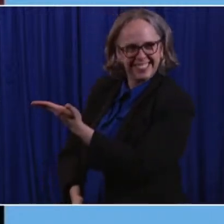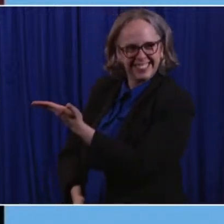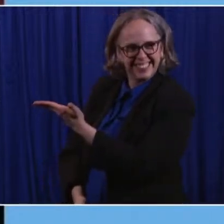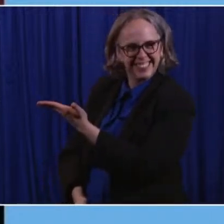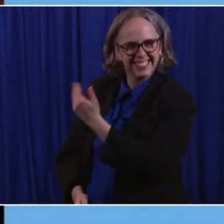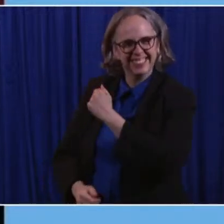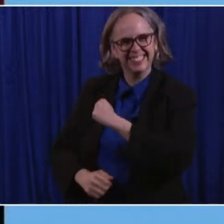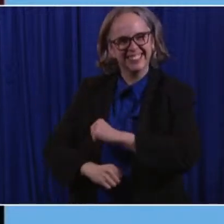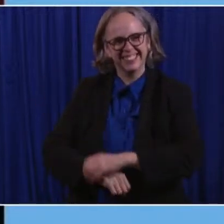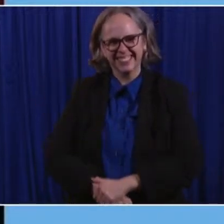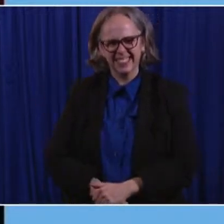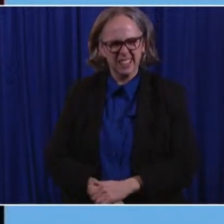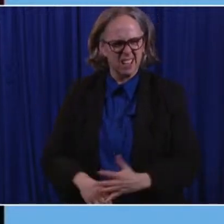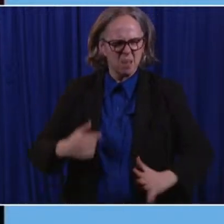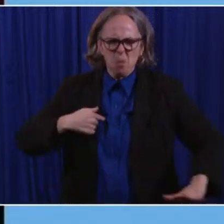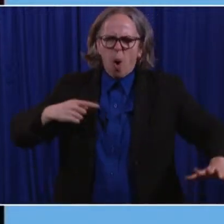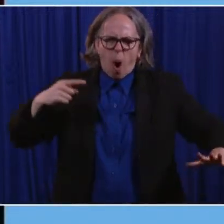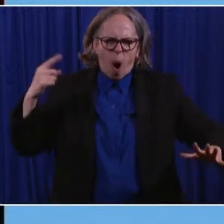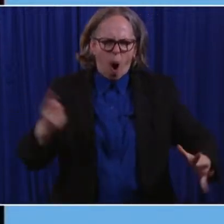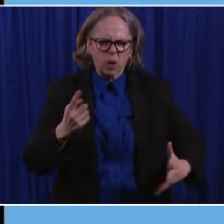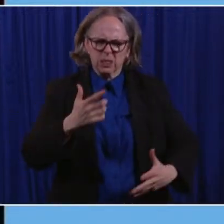I've always trusted my doctors.